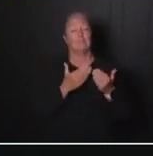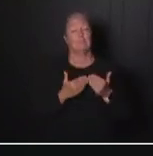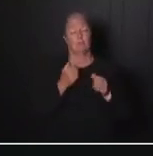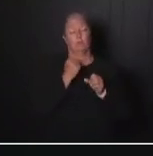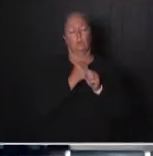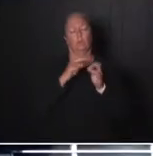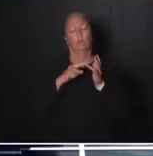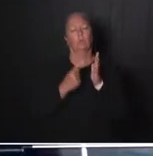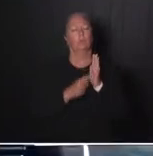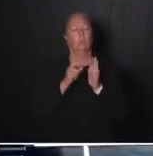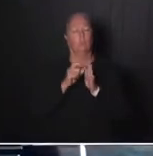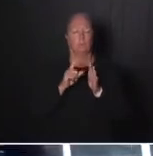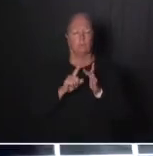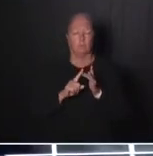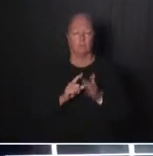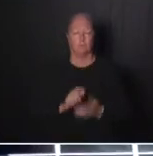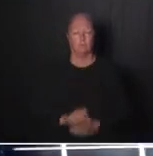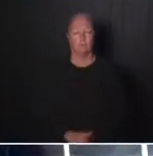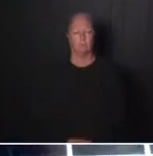Gordy.